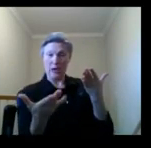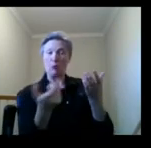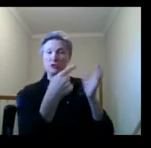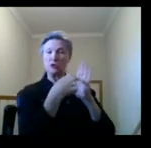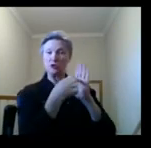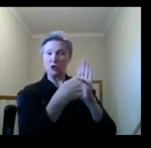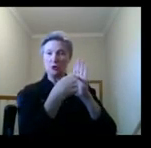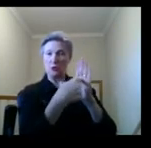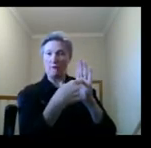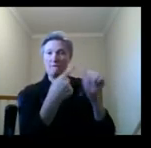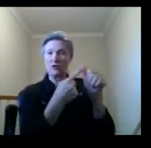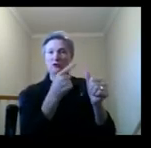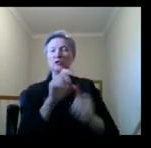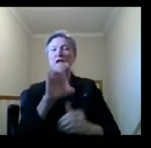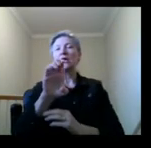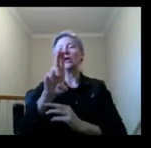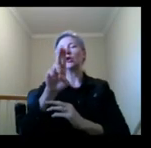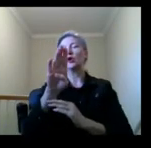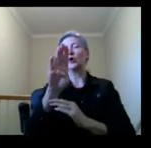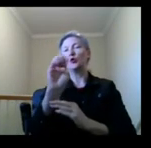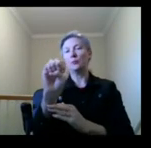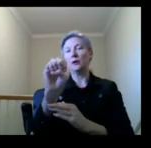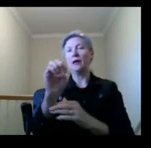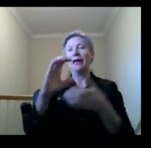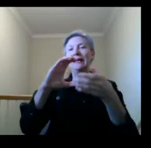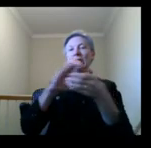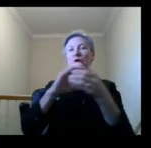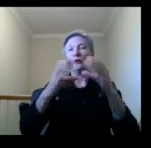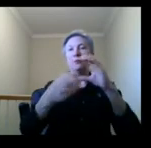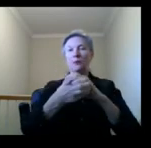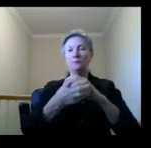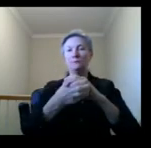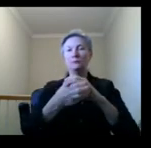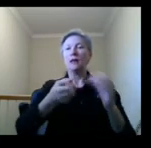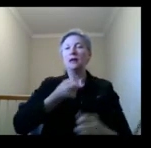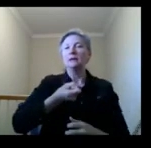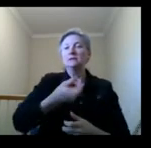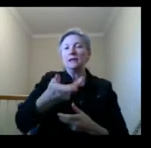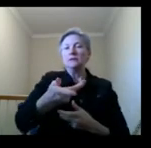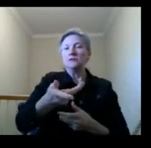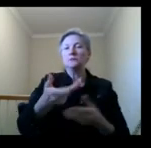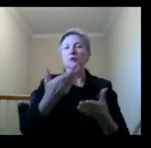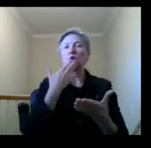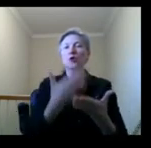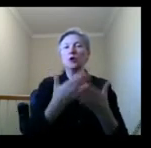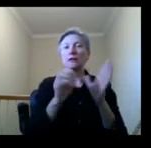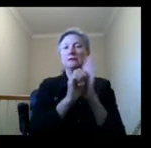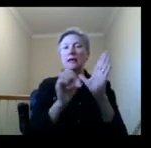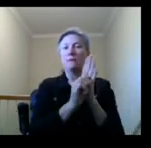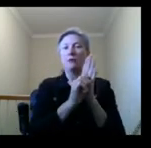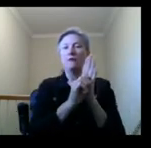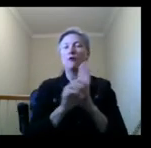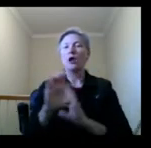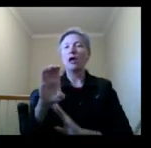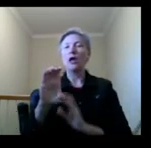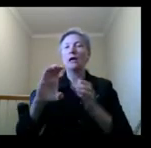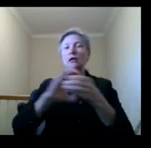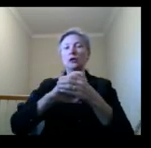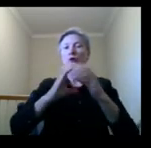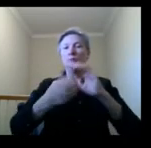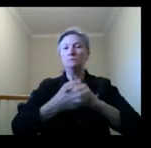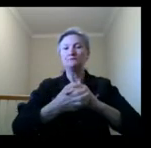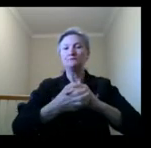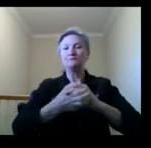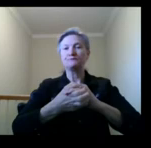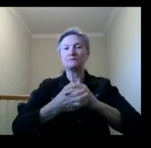cube looks like on paper, but a dice would be a really good example of what a cube looks like